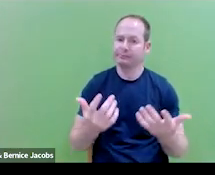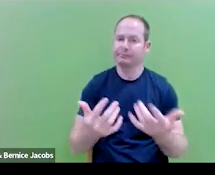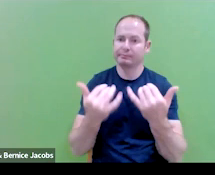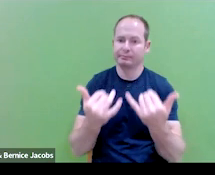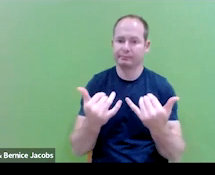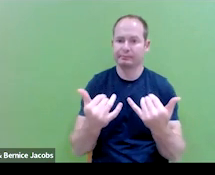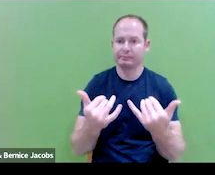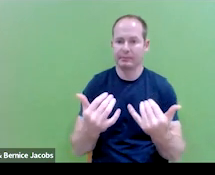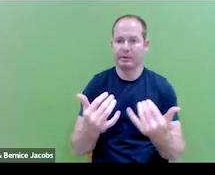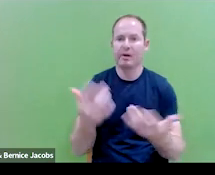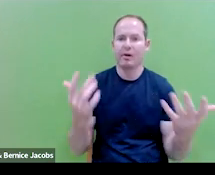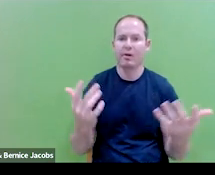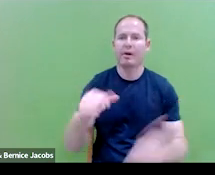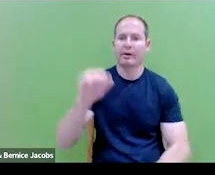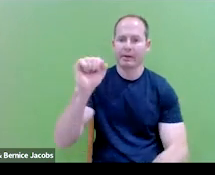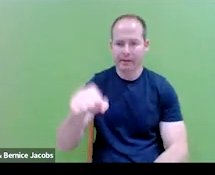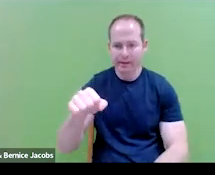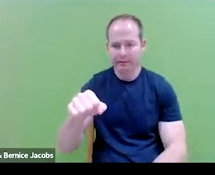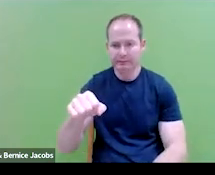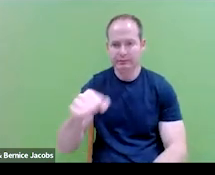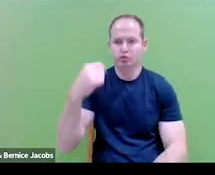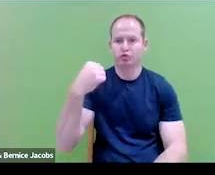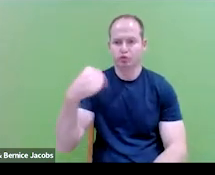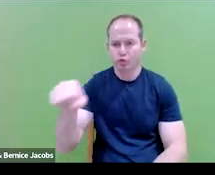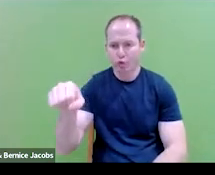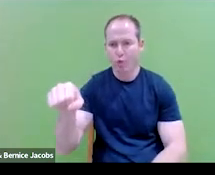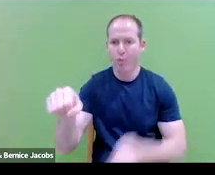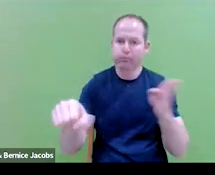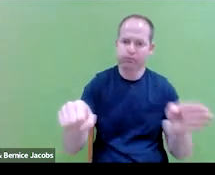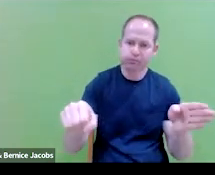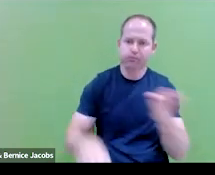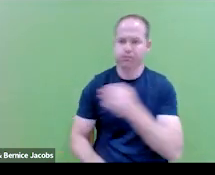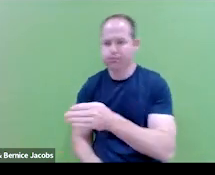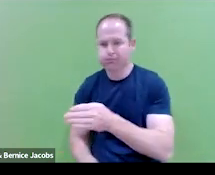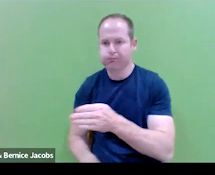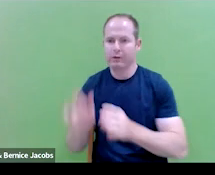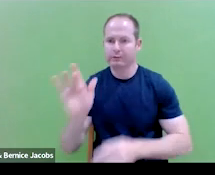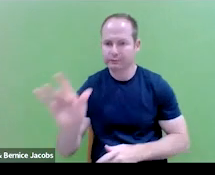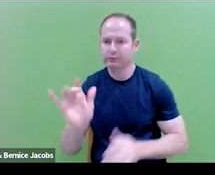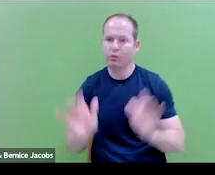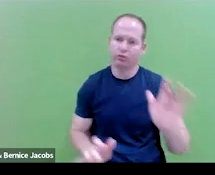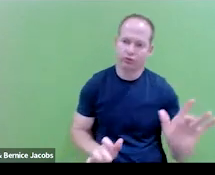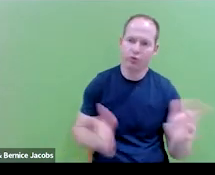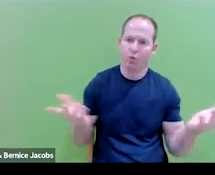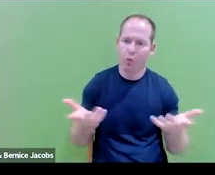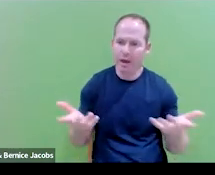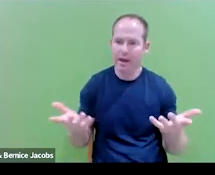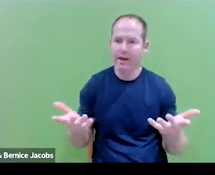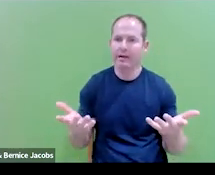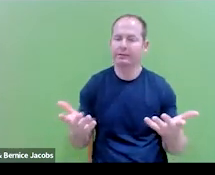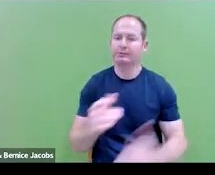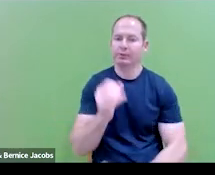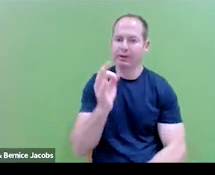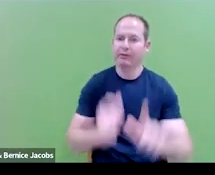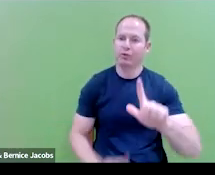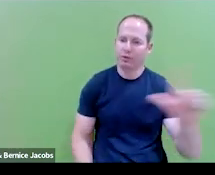put any of the yes functions or no functions on the screen. So very interesting to see that they were kind of using